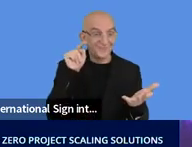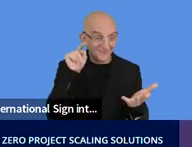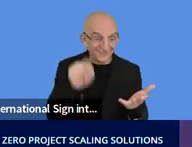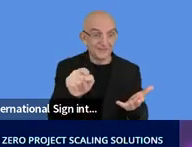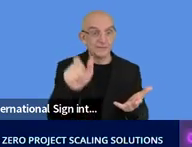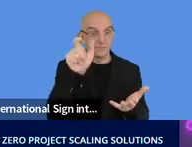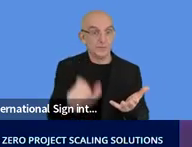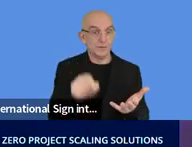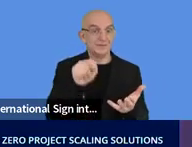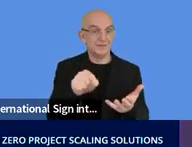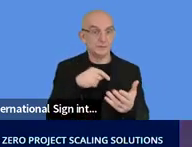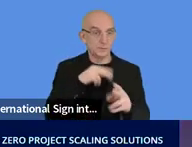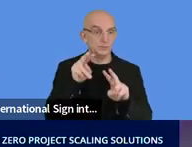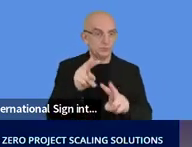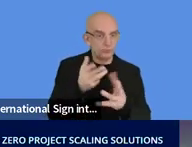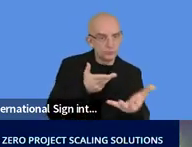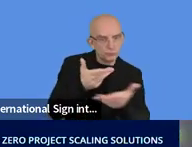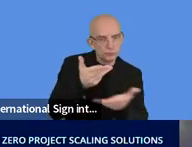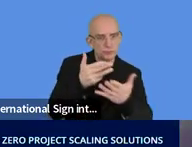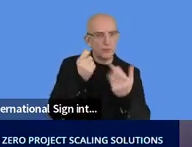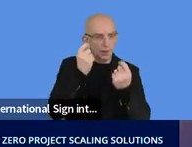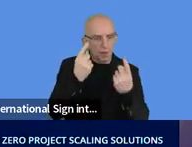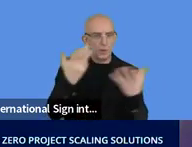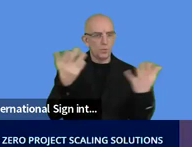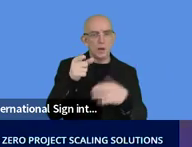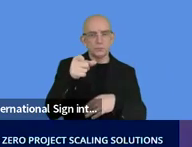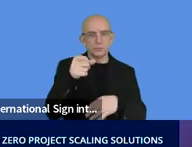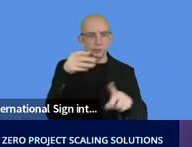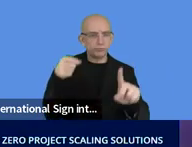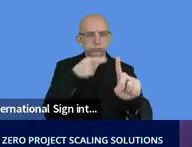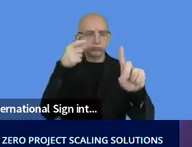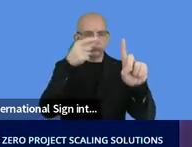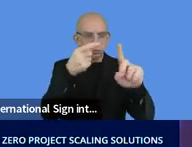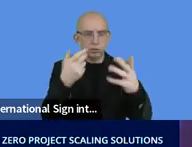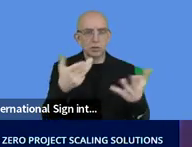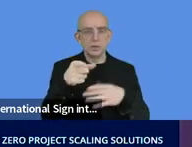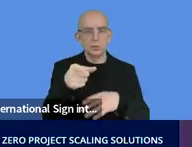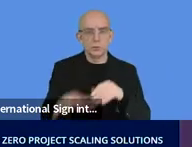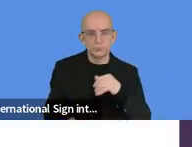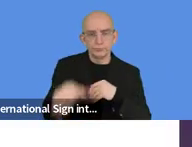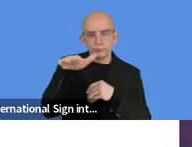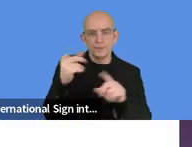Foundation, Fundación Descúbreme, Atos, GIZ, and my company, Inclusive Creation.